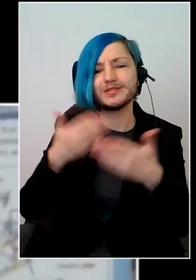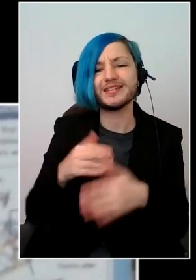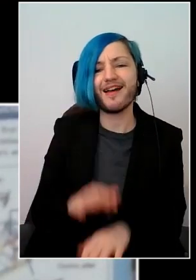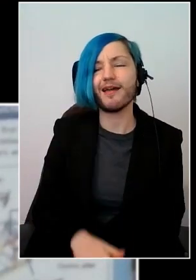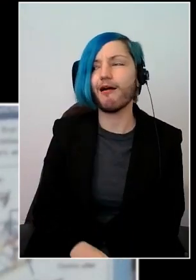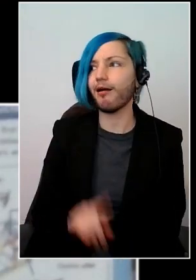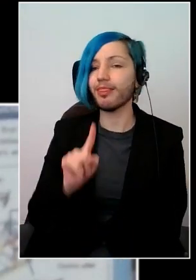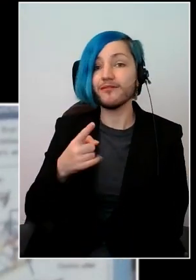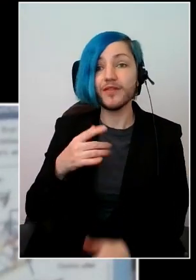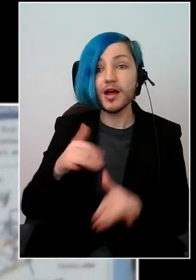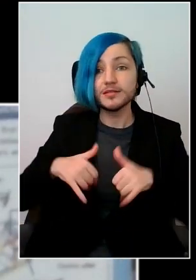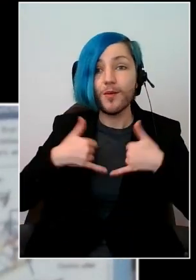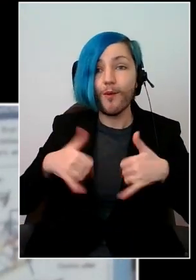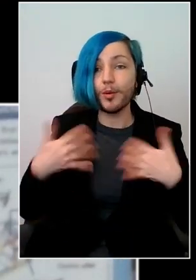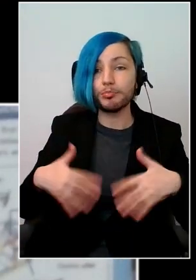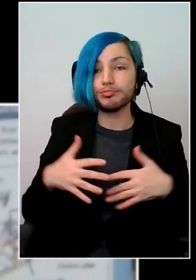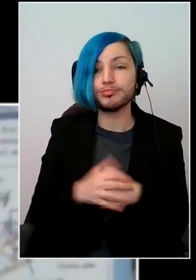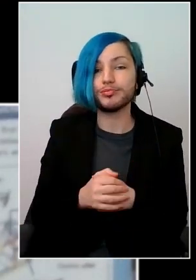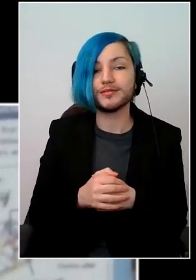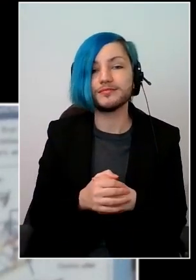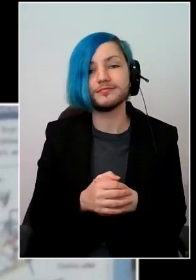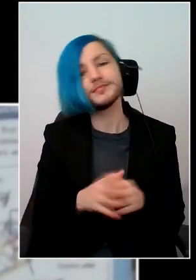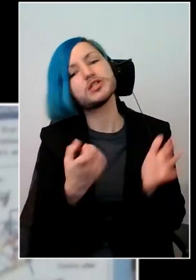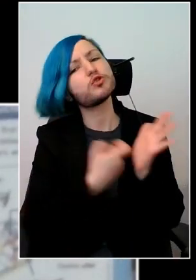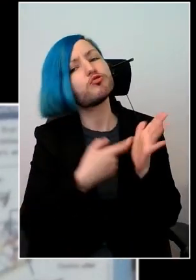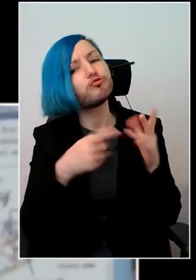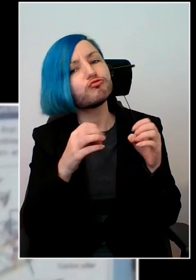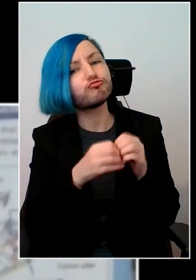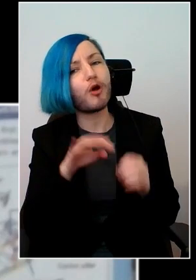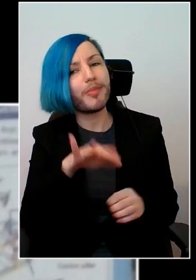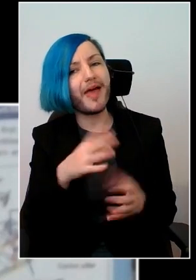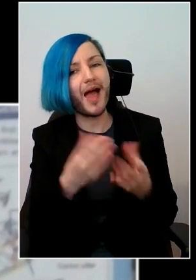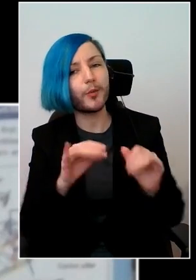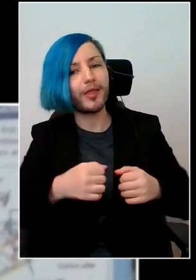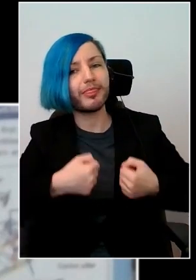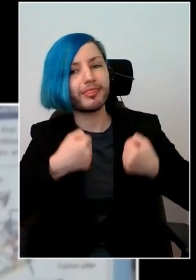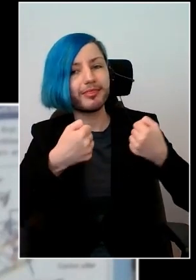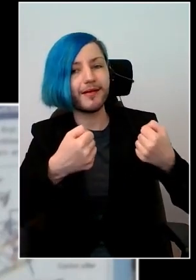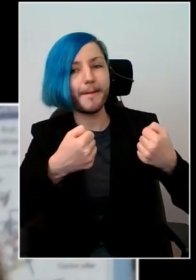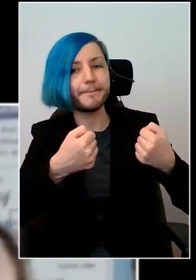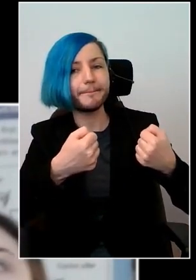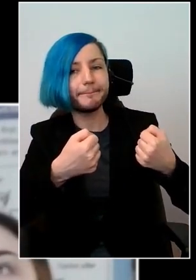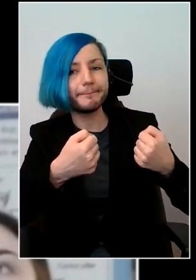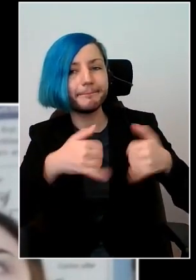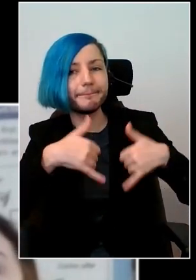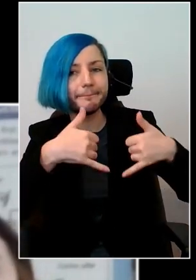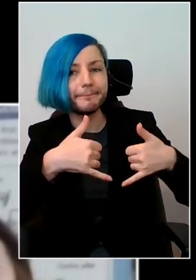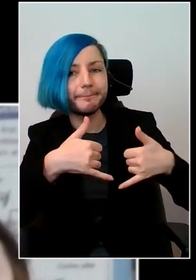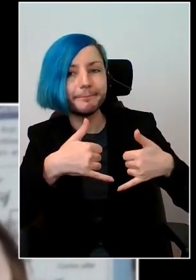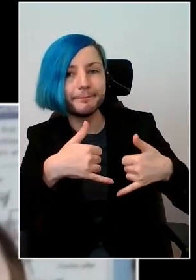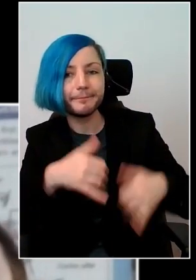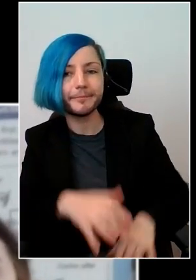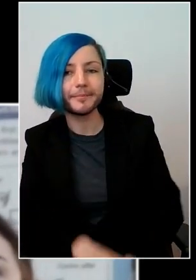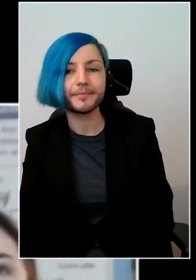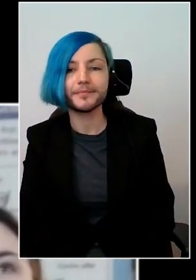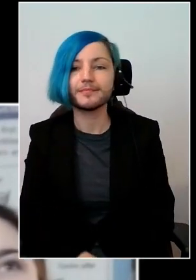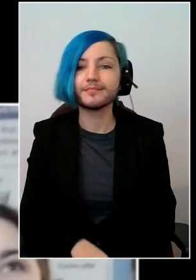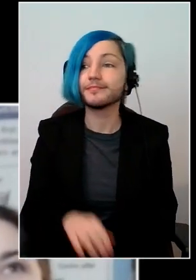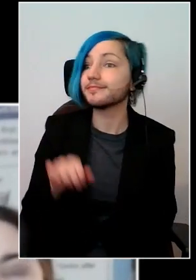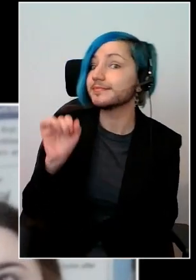one. Is Rob there with the cup? I am, Josh. Yes, somewhere.